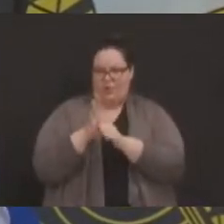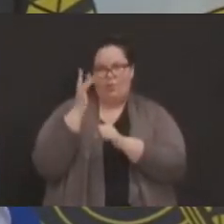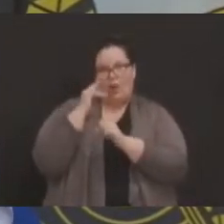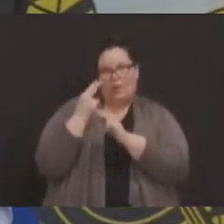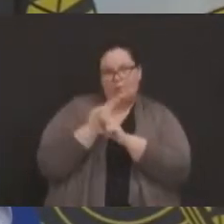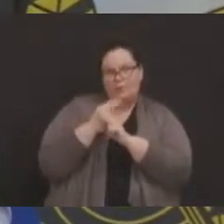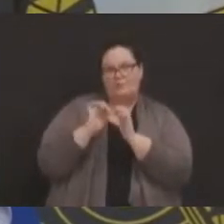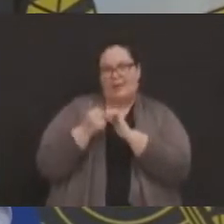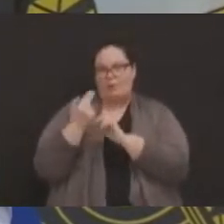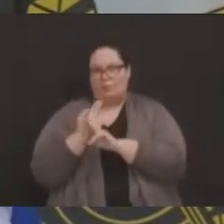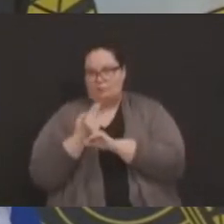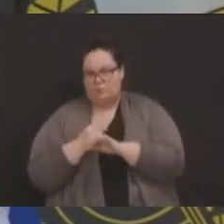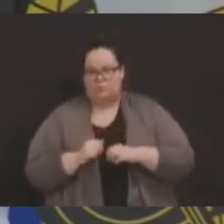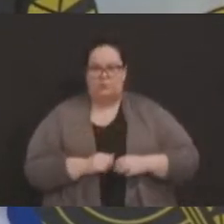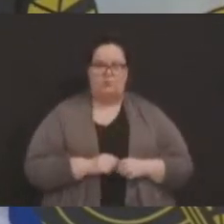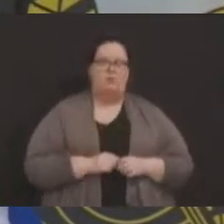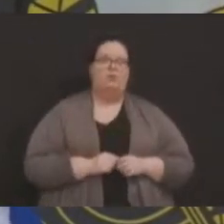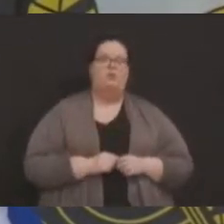the most